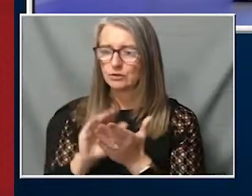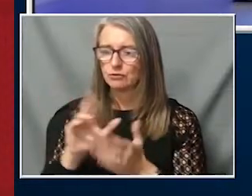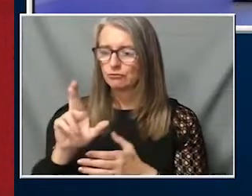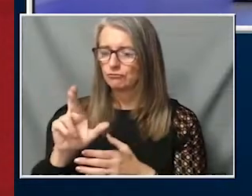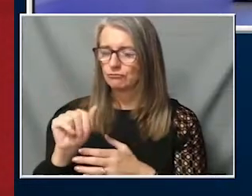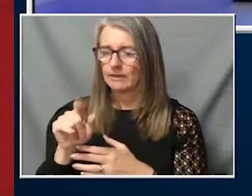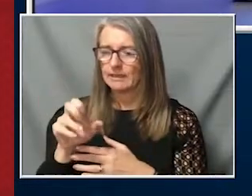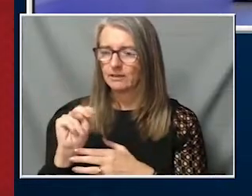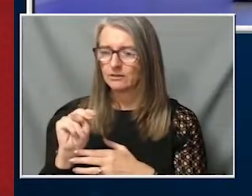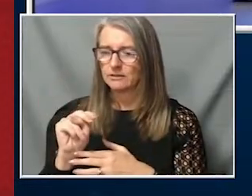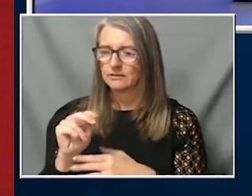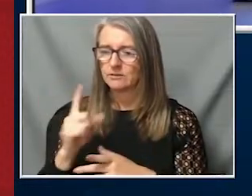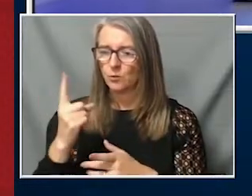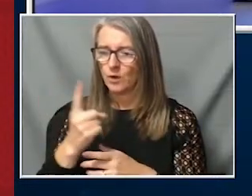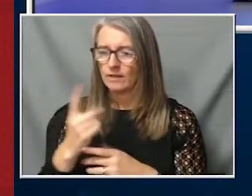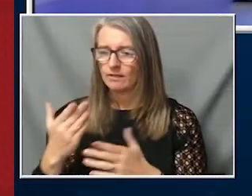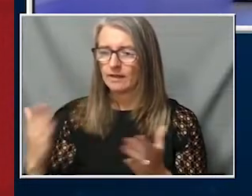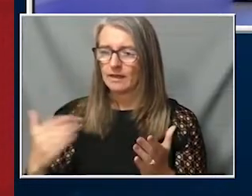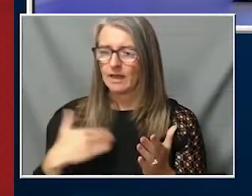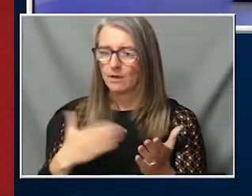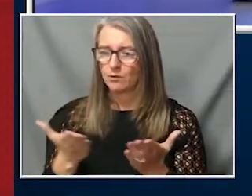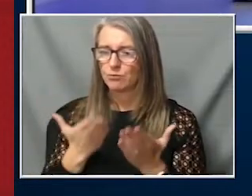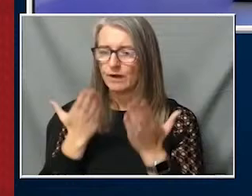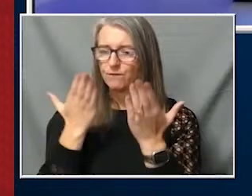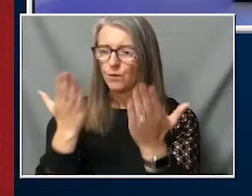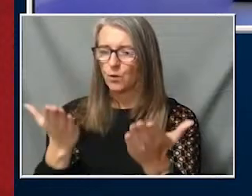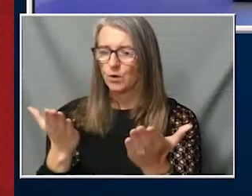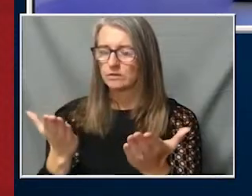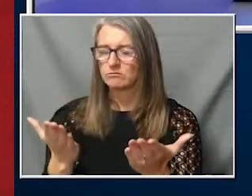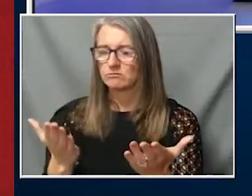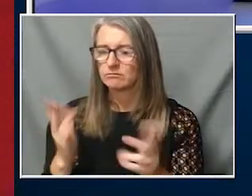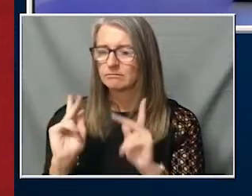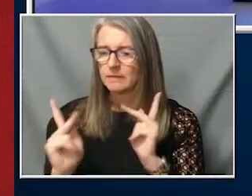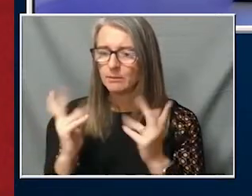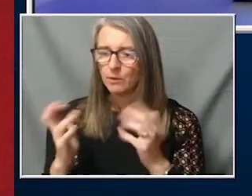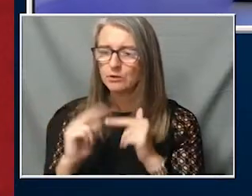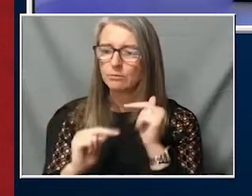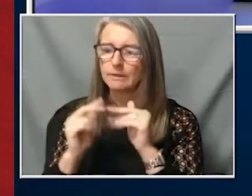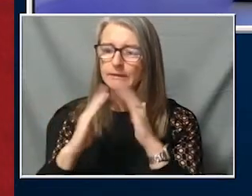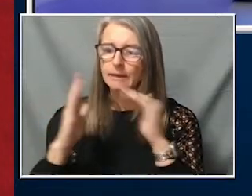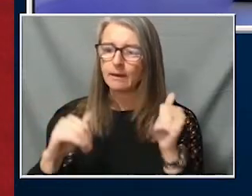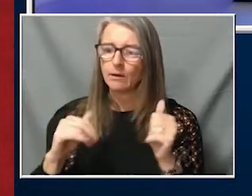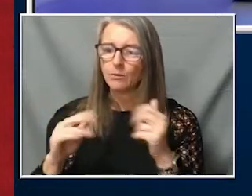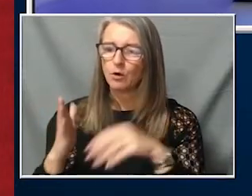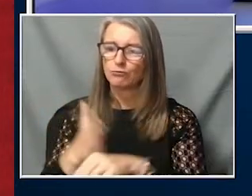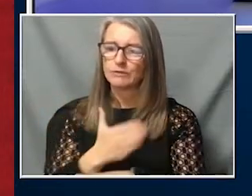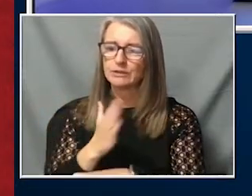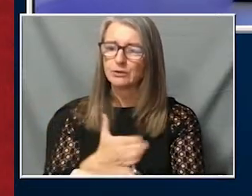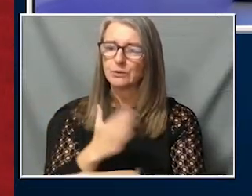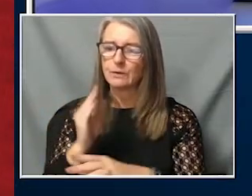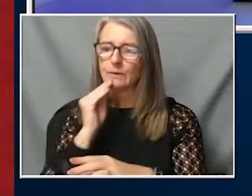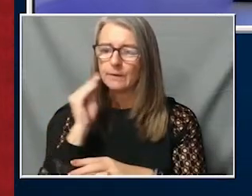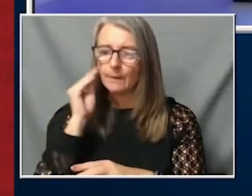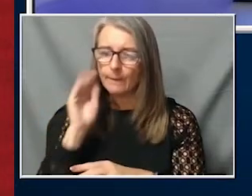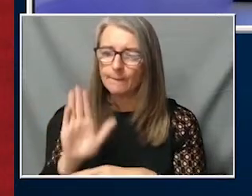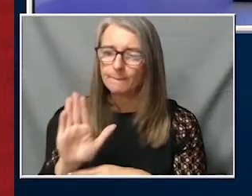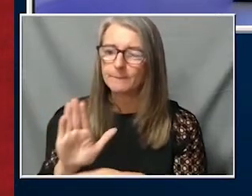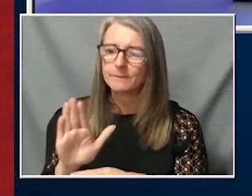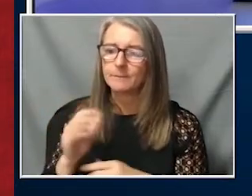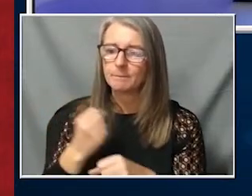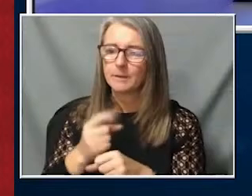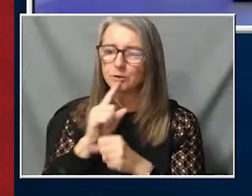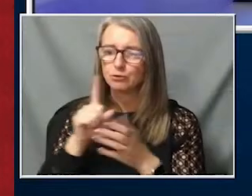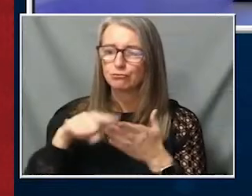that? That's one thing I would bring forward, because people want to build homes or redo their homes, and be sure you check